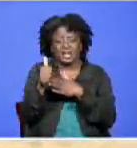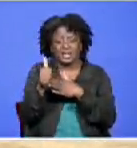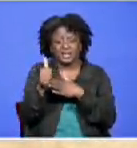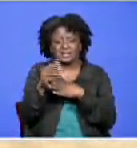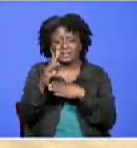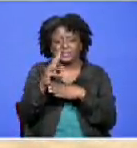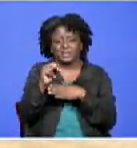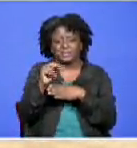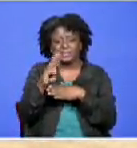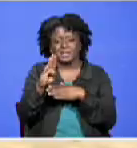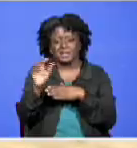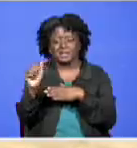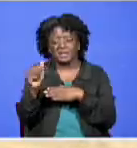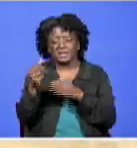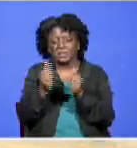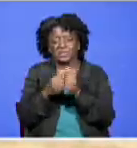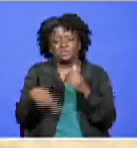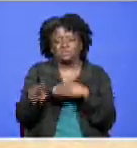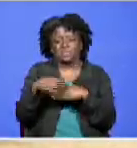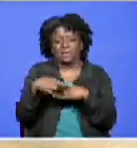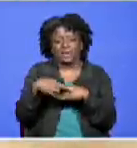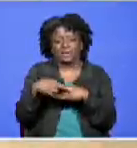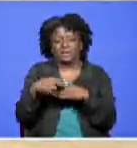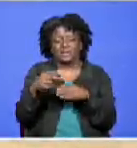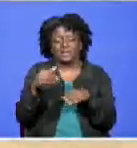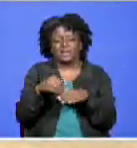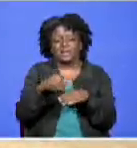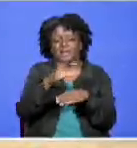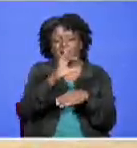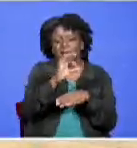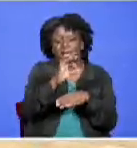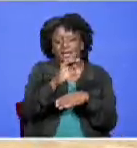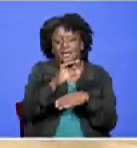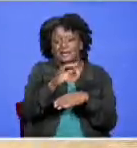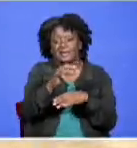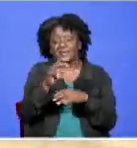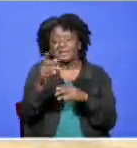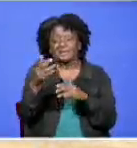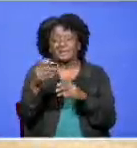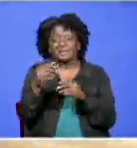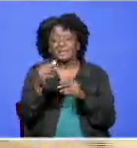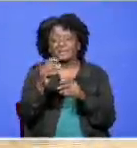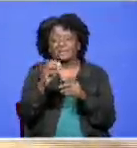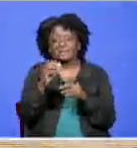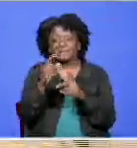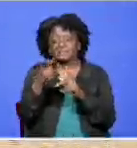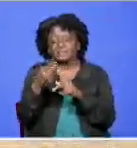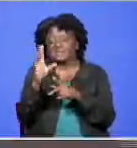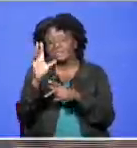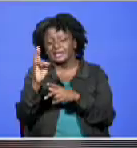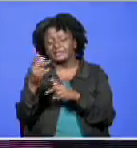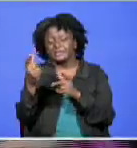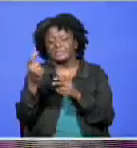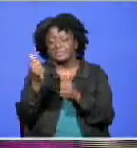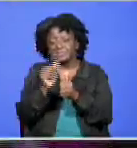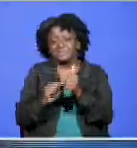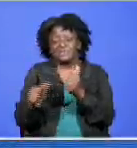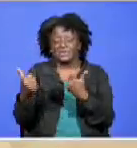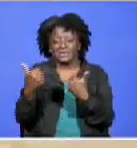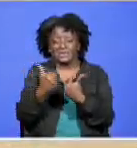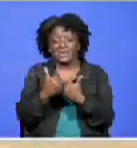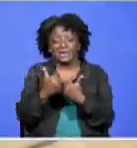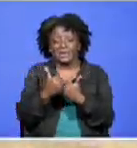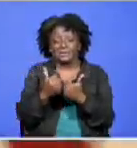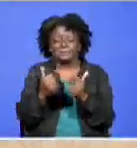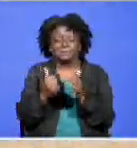this season at 9.7 per game. Now, by virtue of having the 2nd best record in the league, the Sun have received a bye to the semifinal round